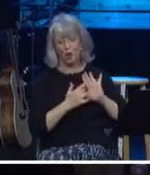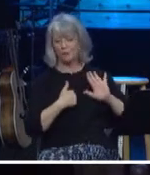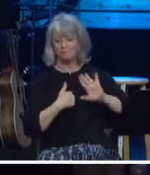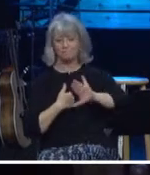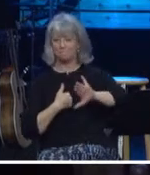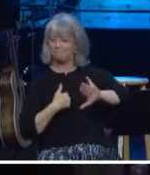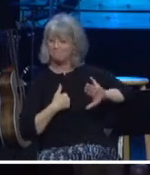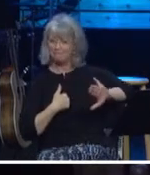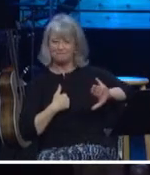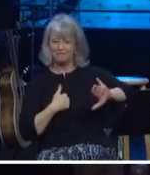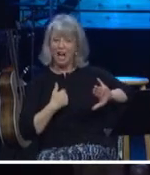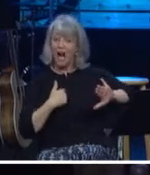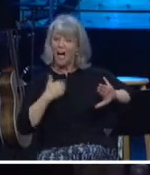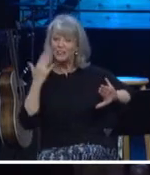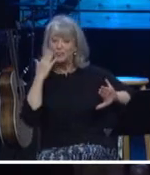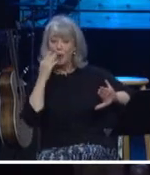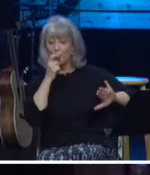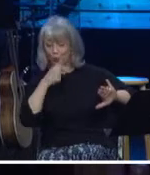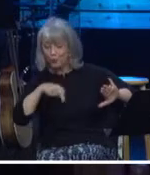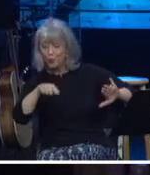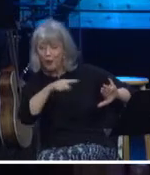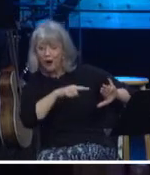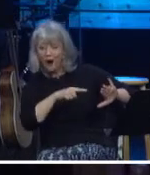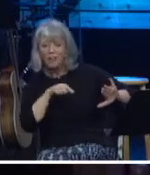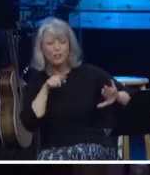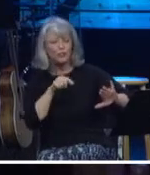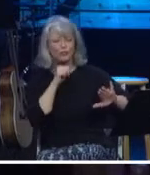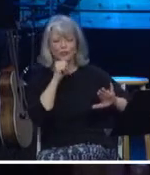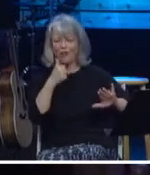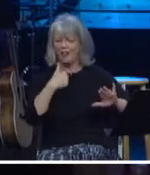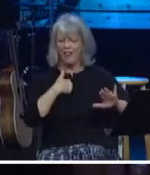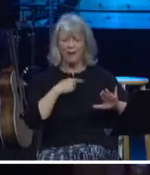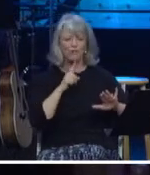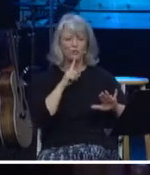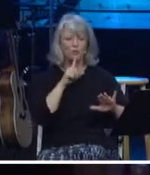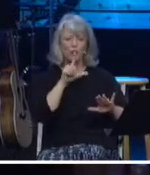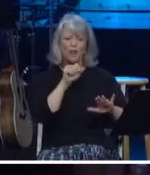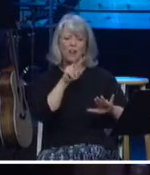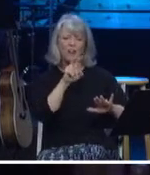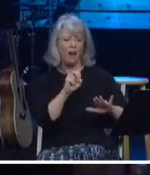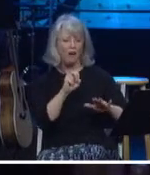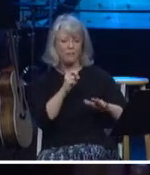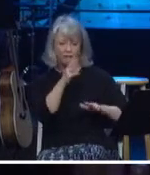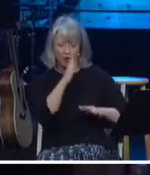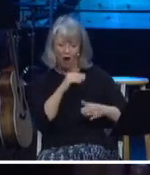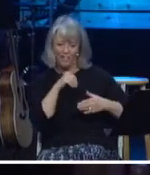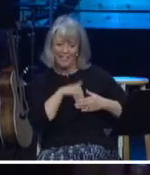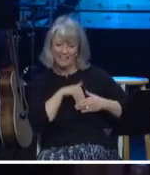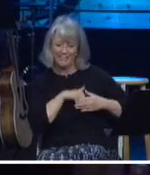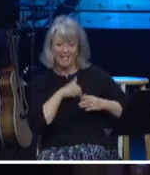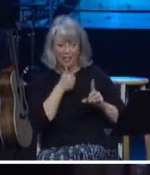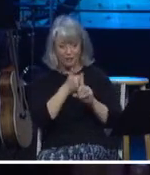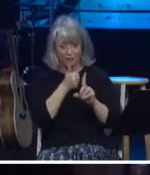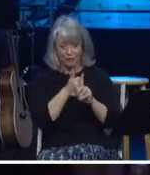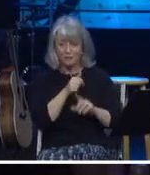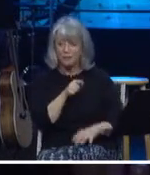but I know you, that you do not have the love of God in yourselves.